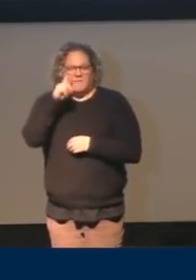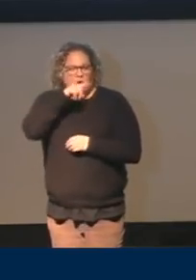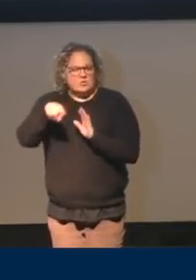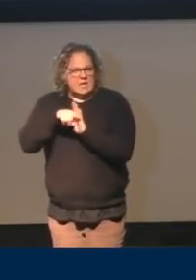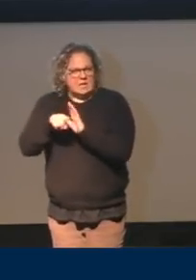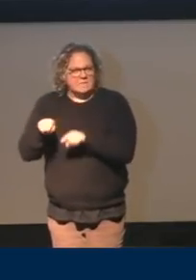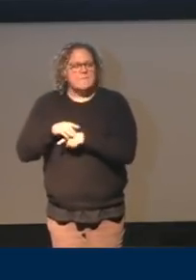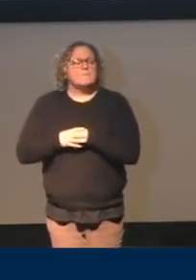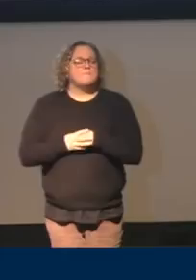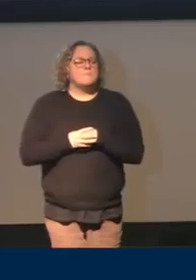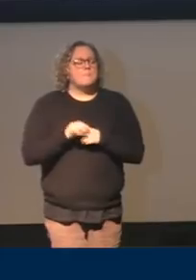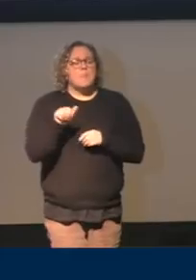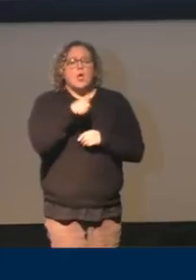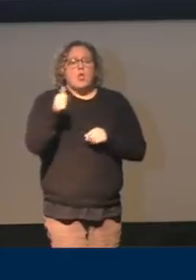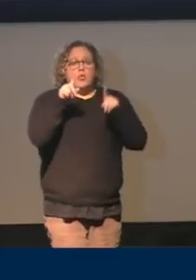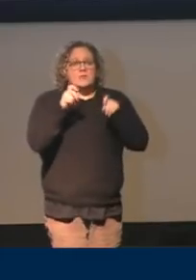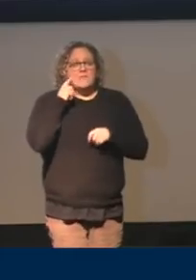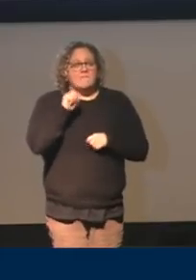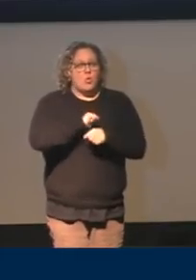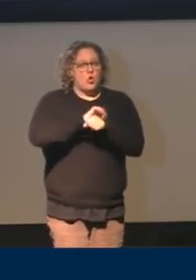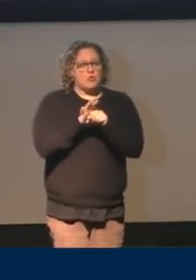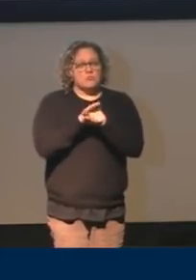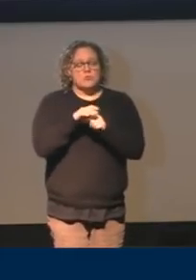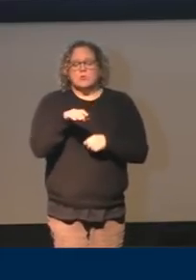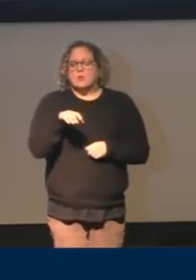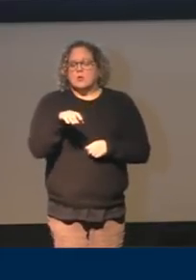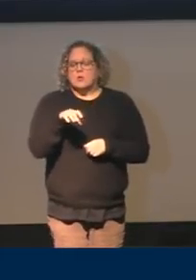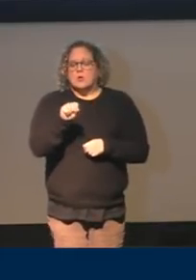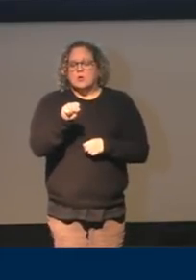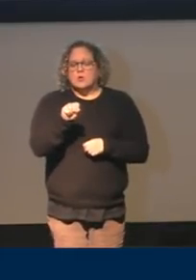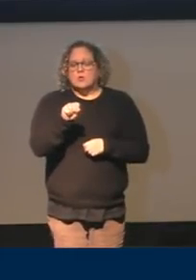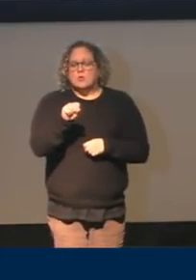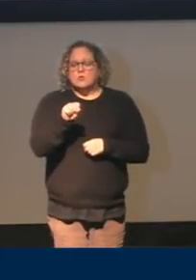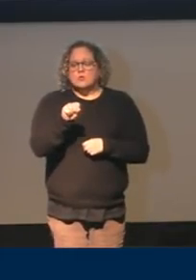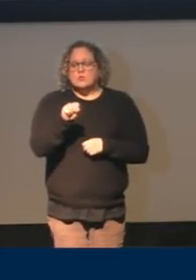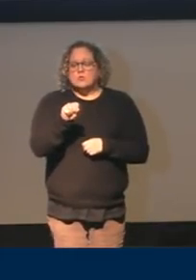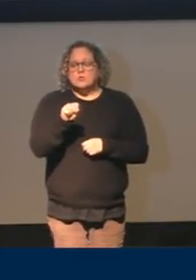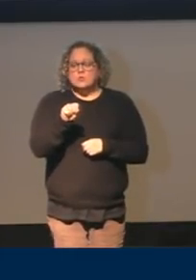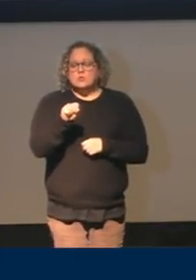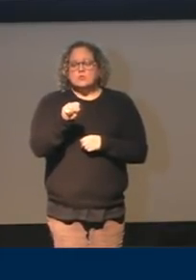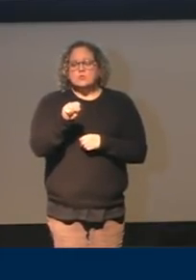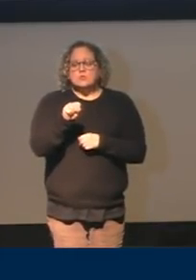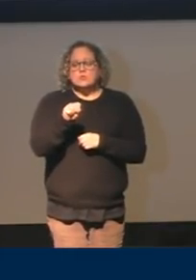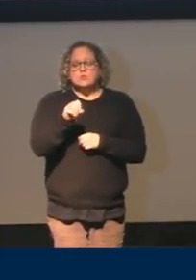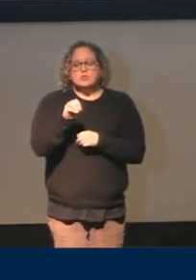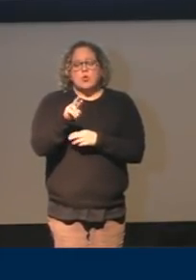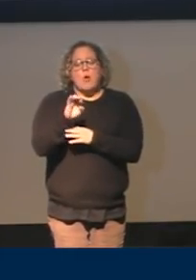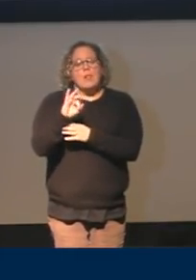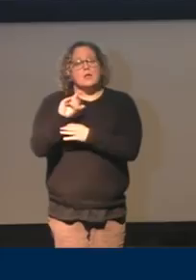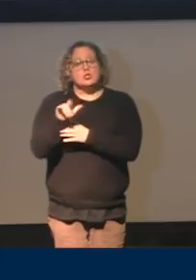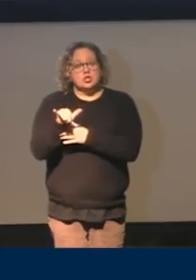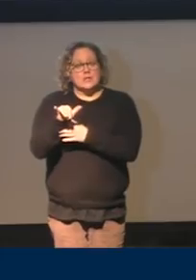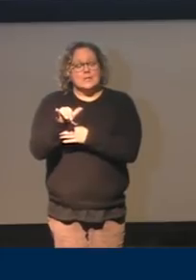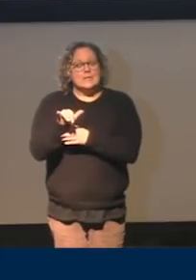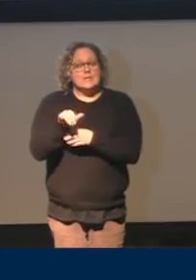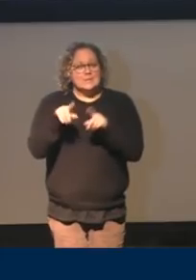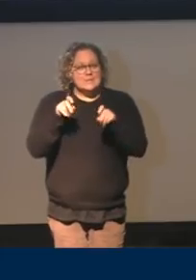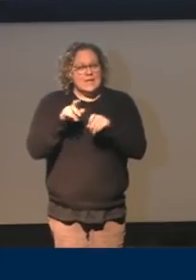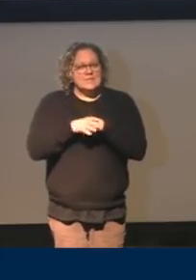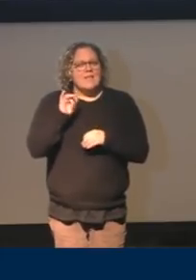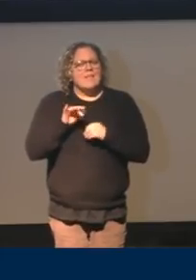The other test for COVID is a serology test. And as you know, serology tests really are looking to identify the presence